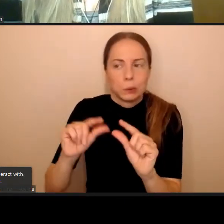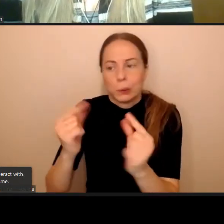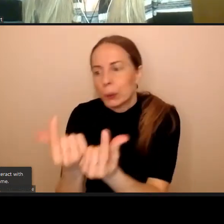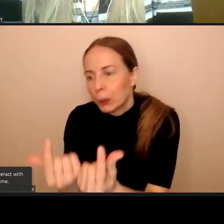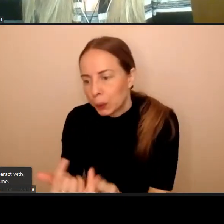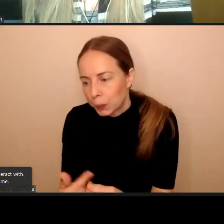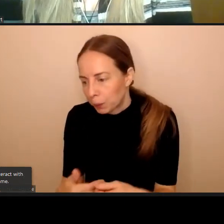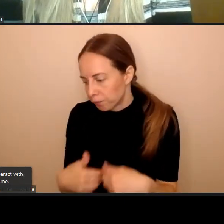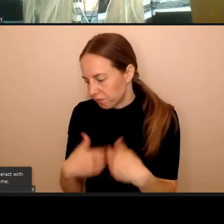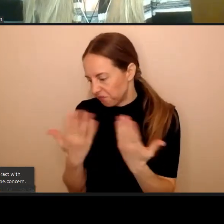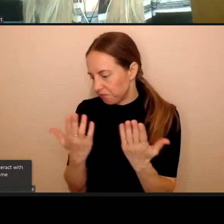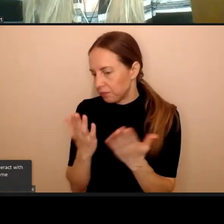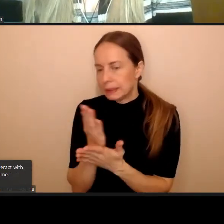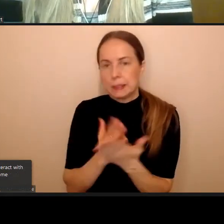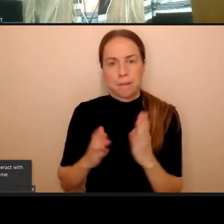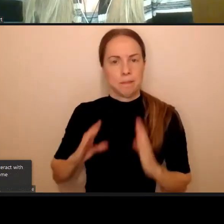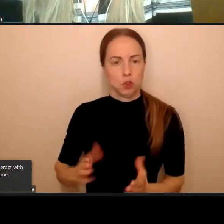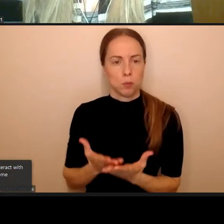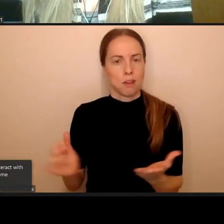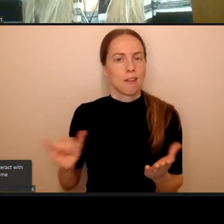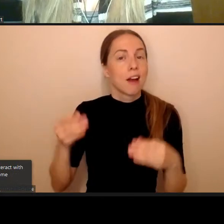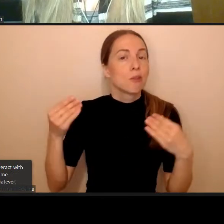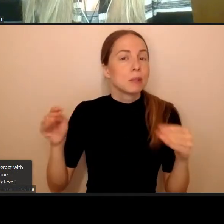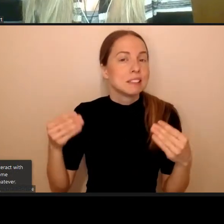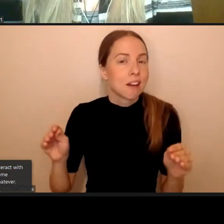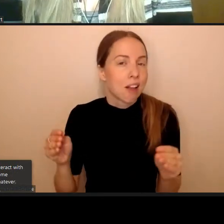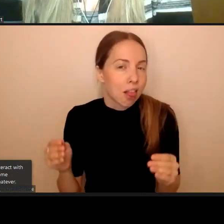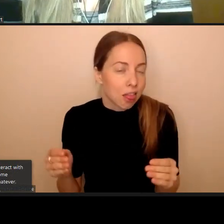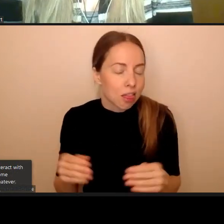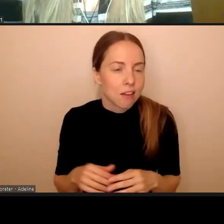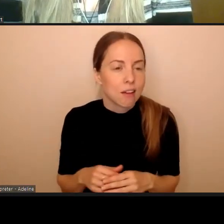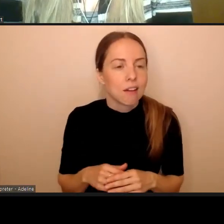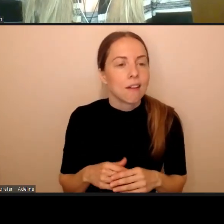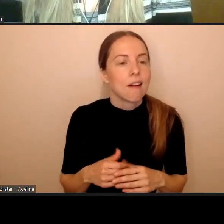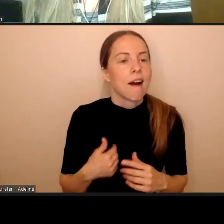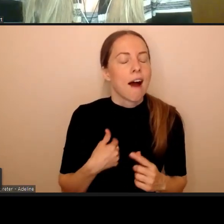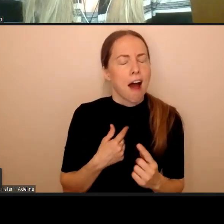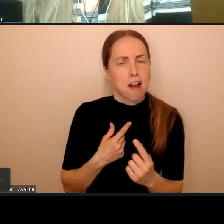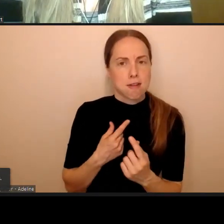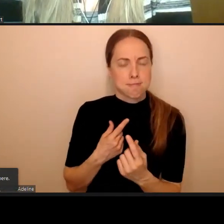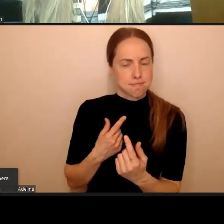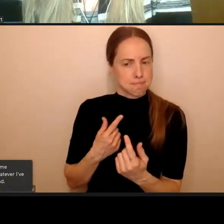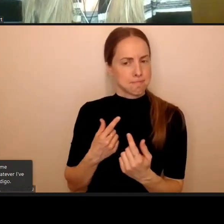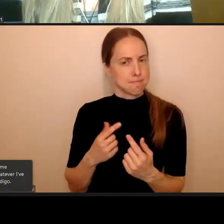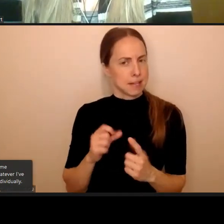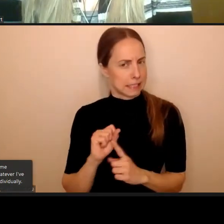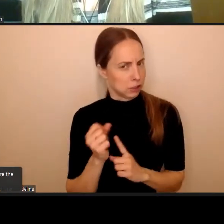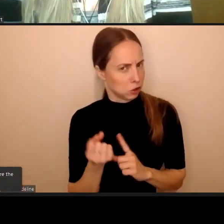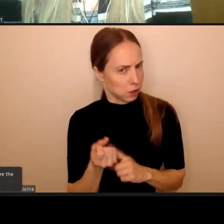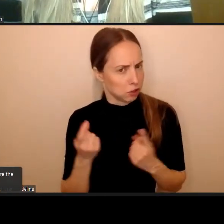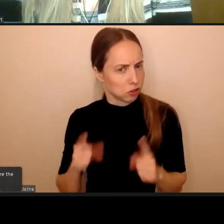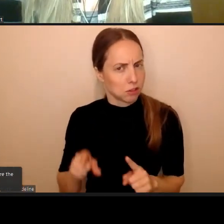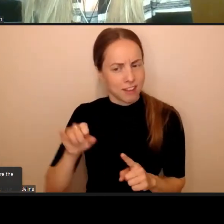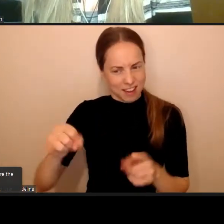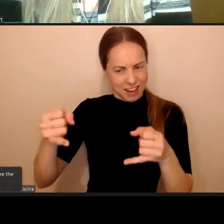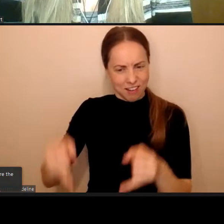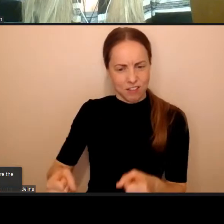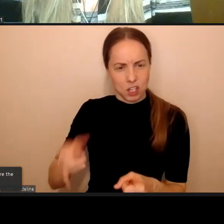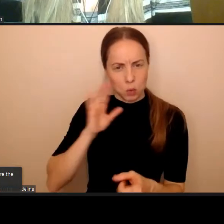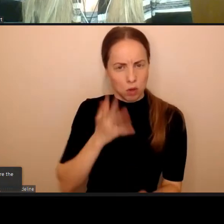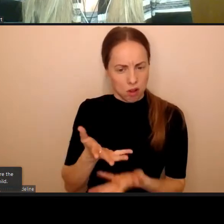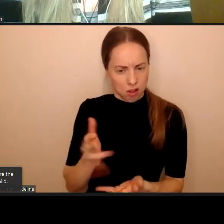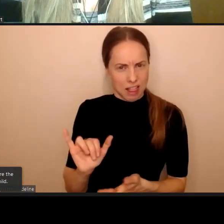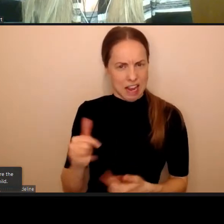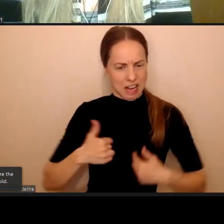some consumer thing like retail stores, whatever, I've come across situations where the individuals will treat me like I'm a